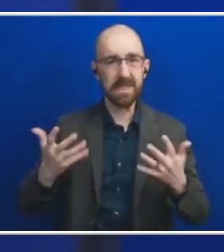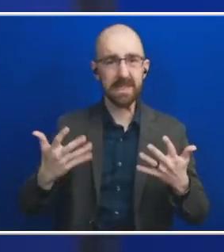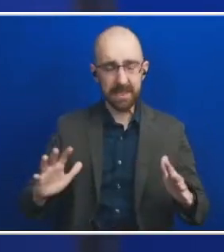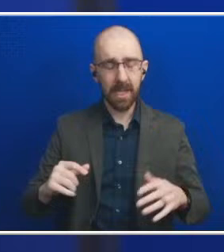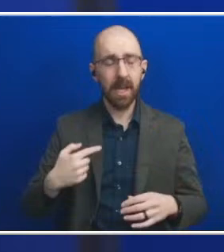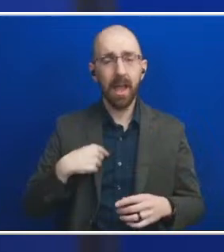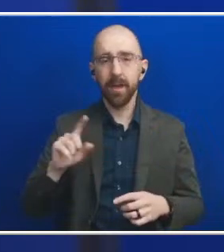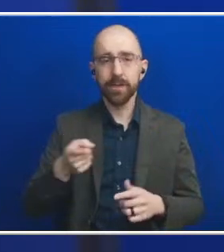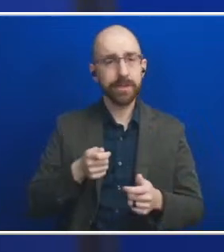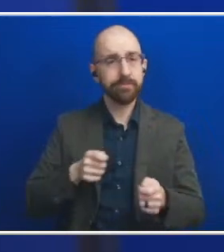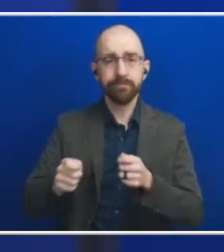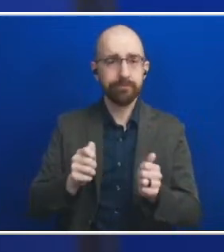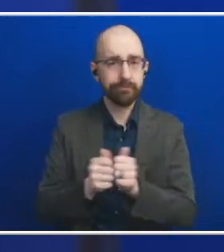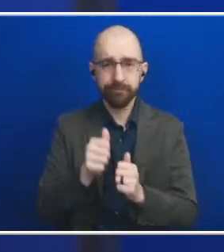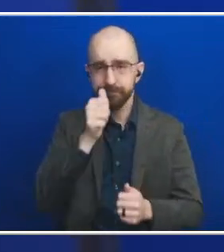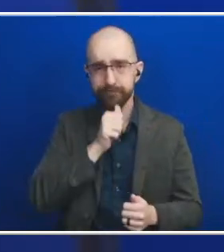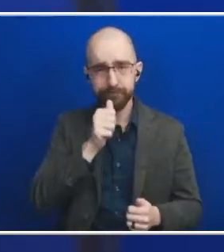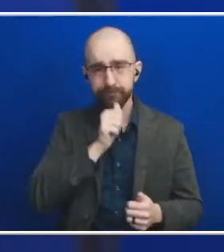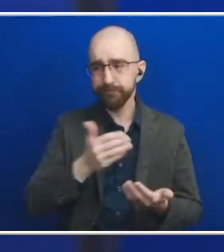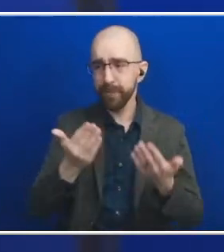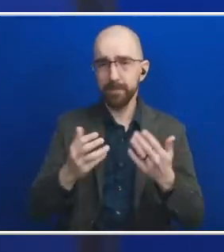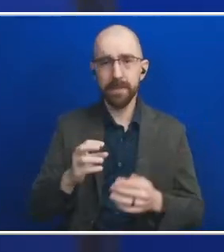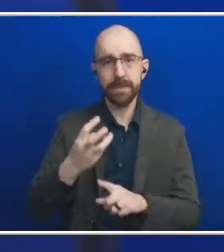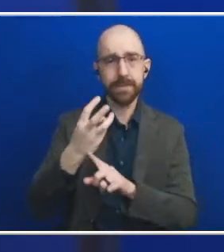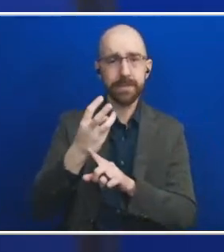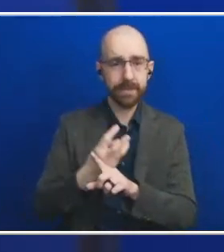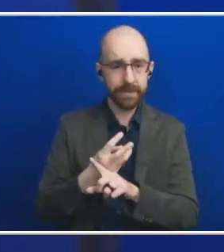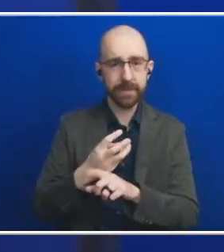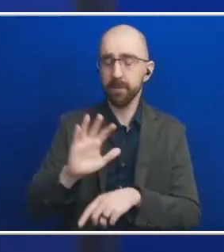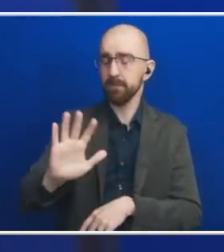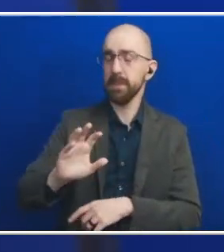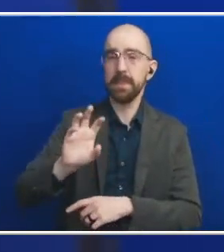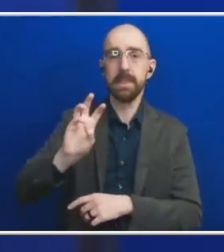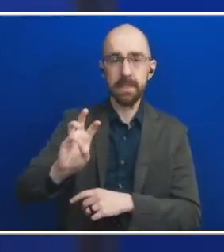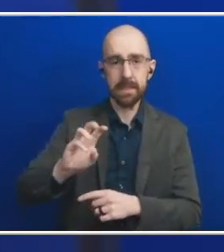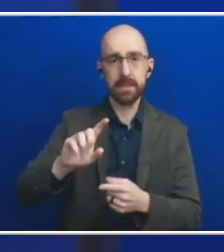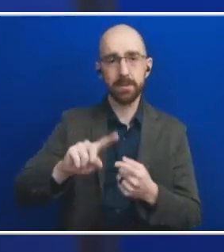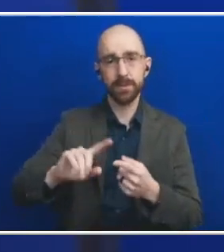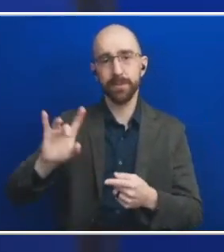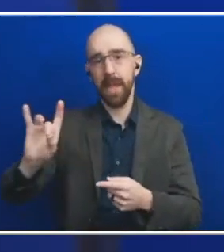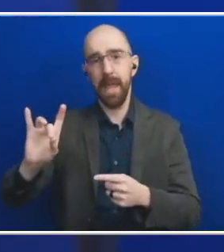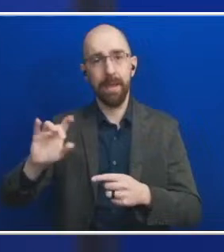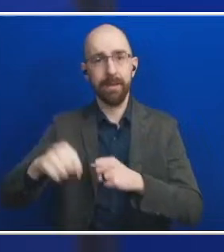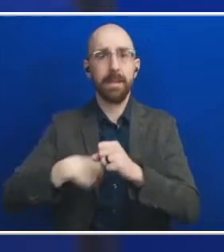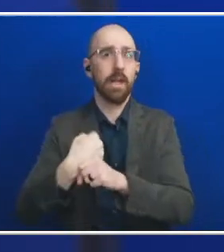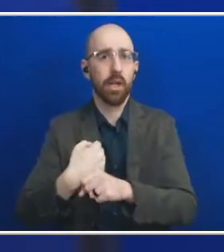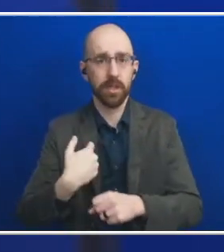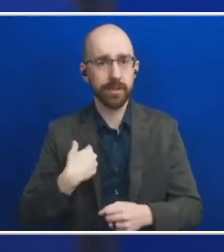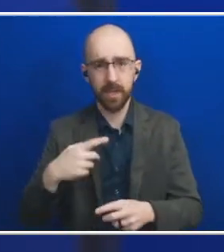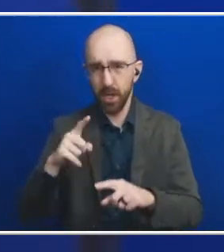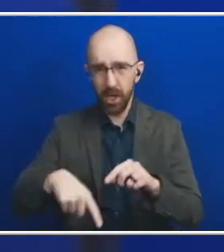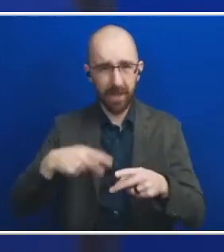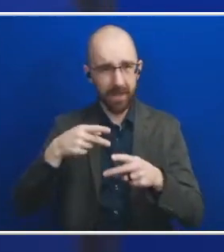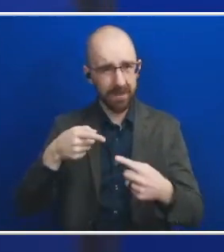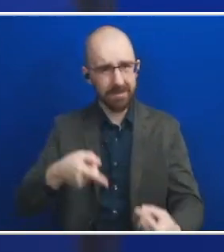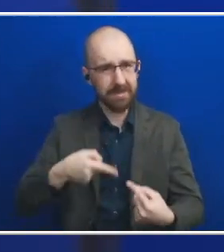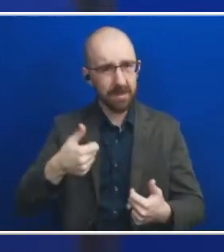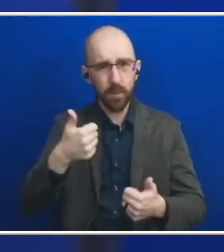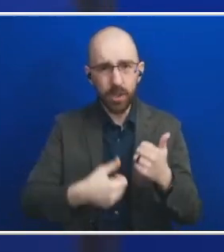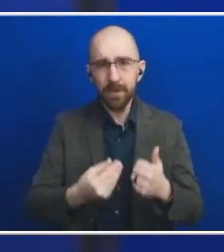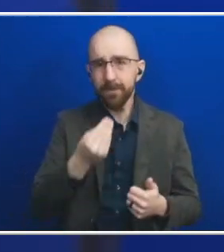for probably 6, 7, 8+ years. And I couldn't figure out what type of food was causing it or what was